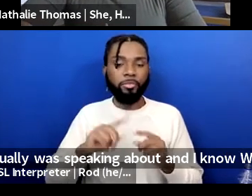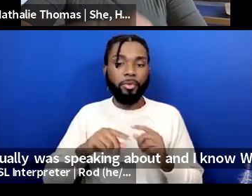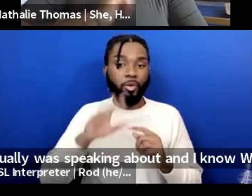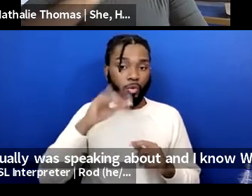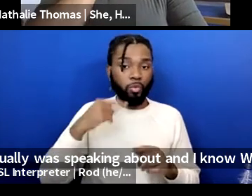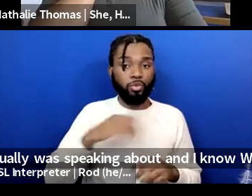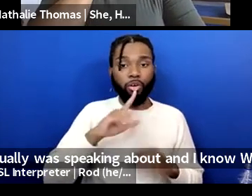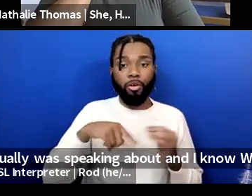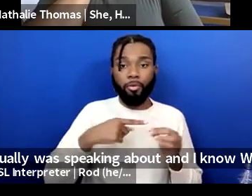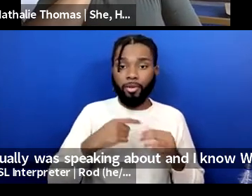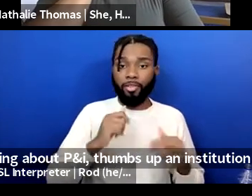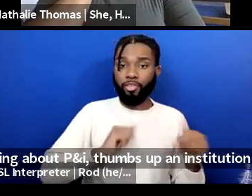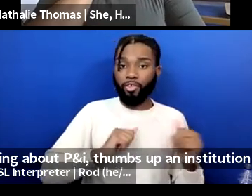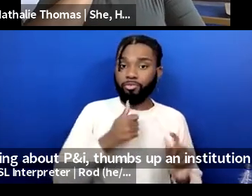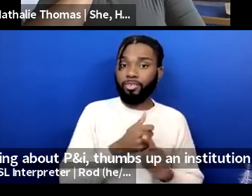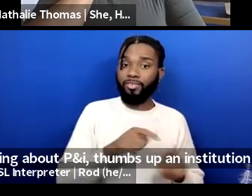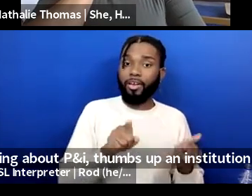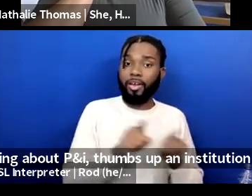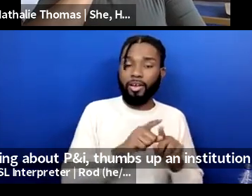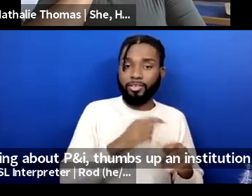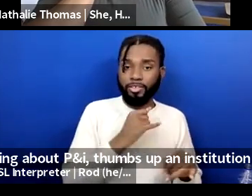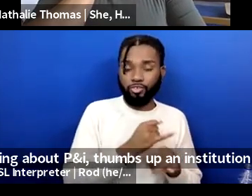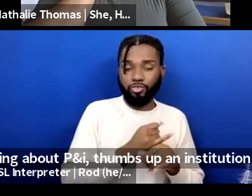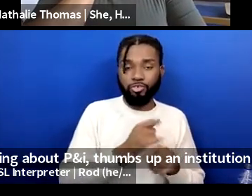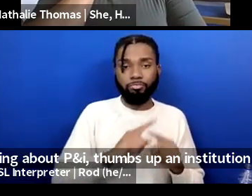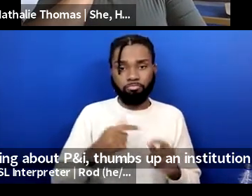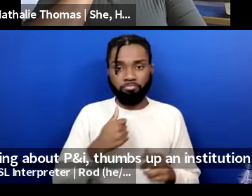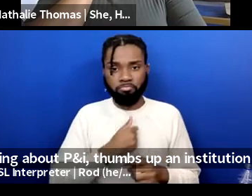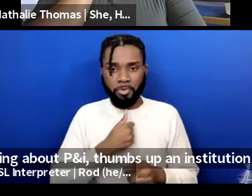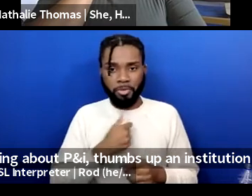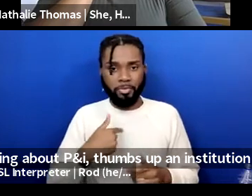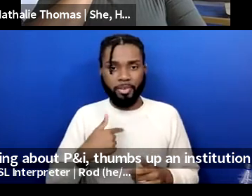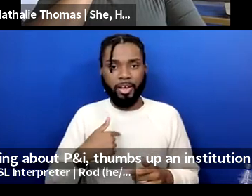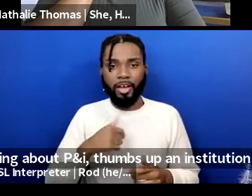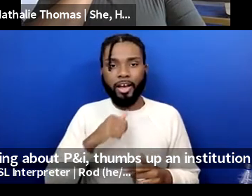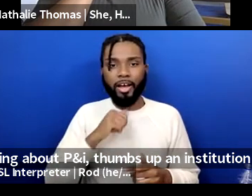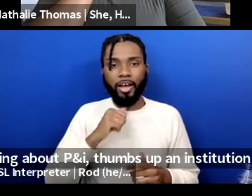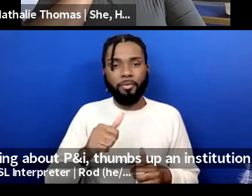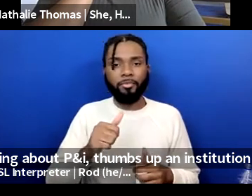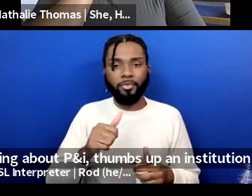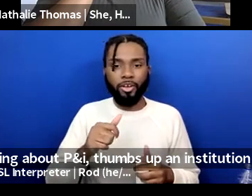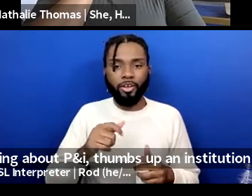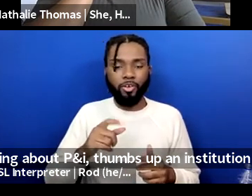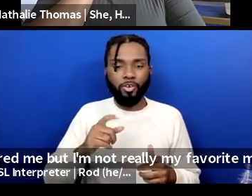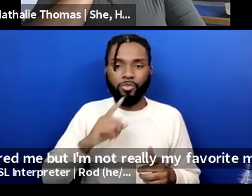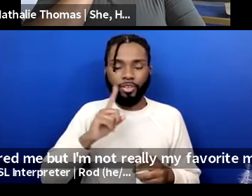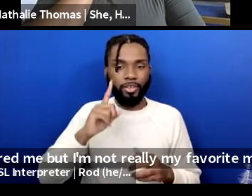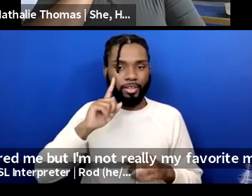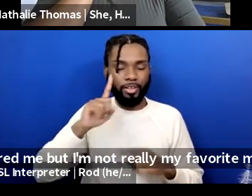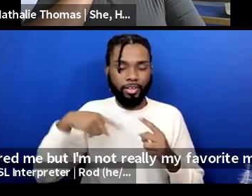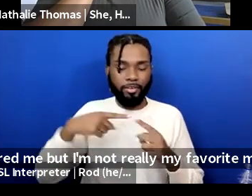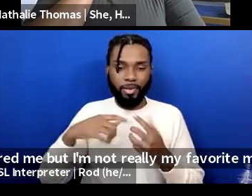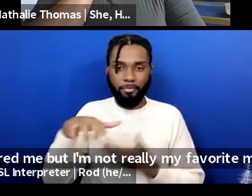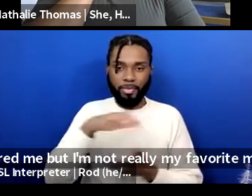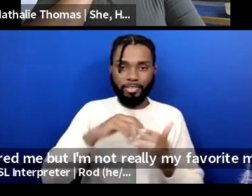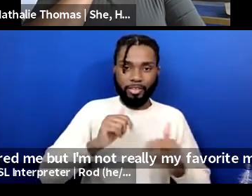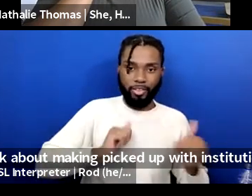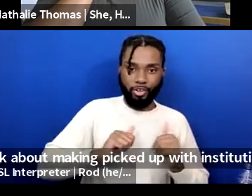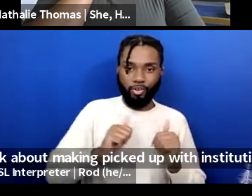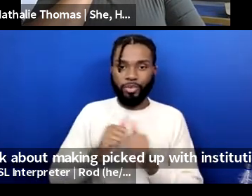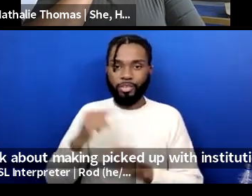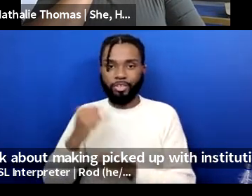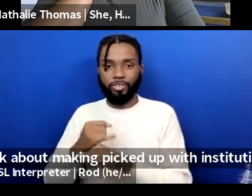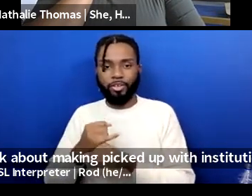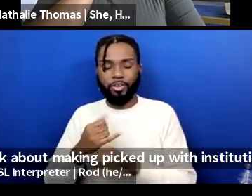of an institution, and pardon me, but I'm not really in the frame of mind to think about making theater with institutions. I think